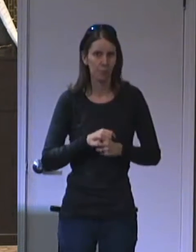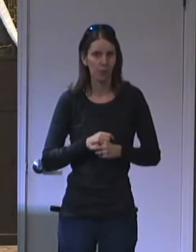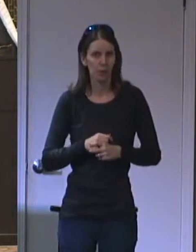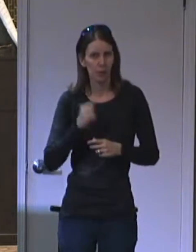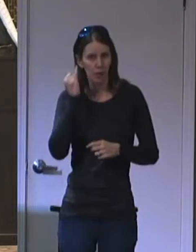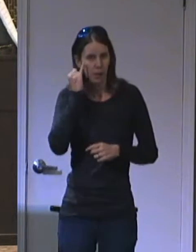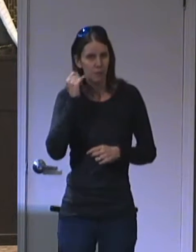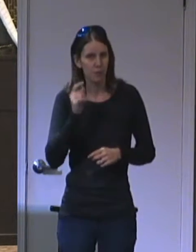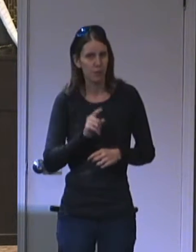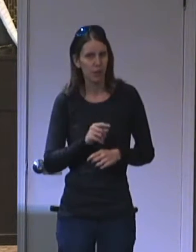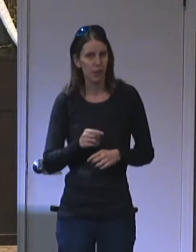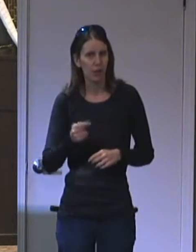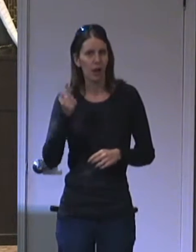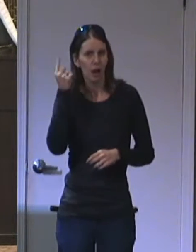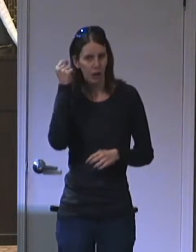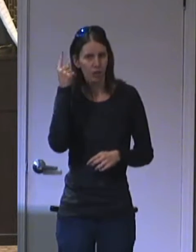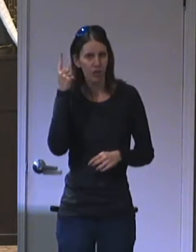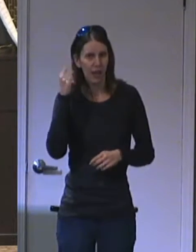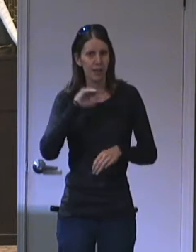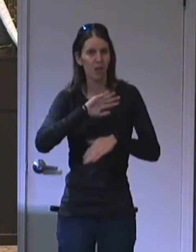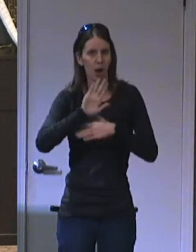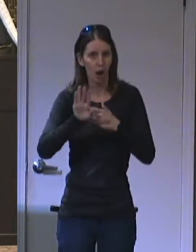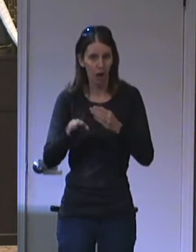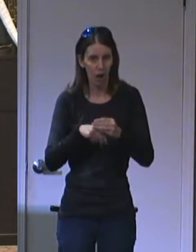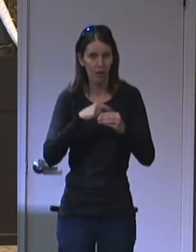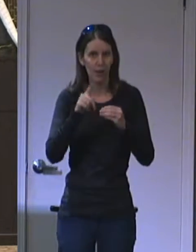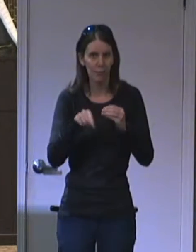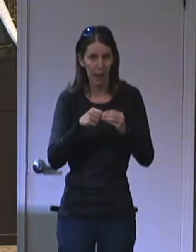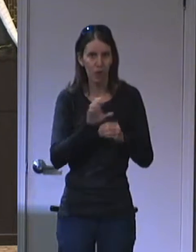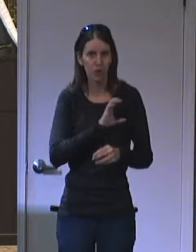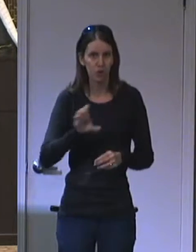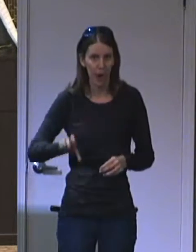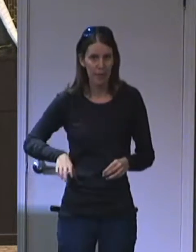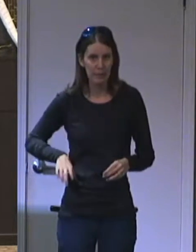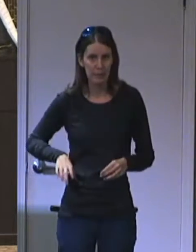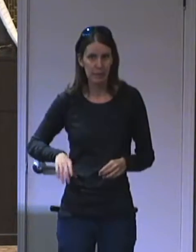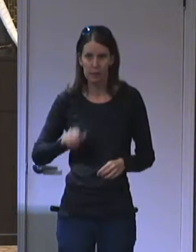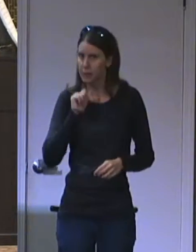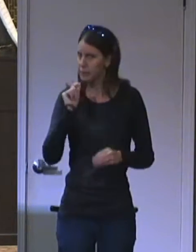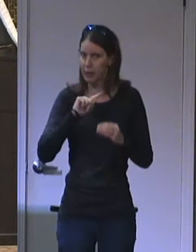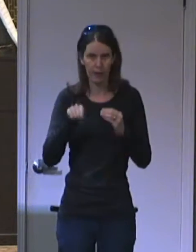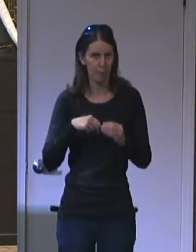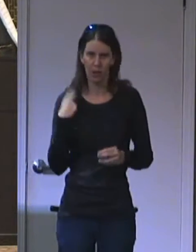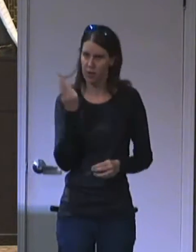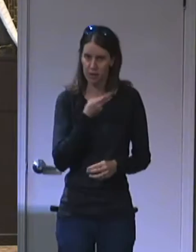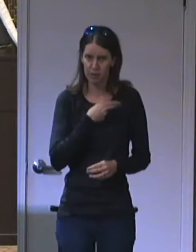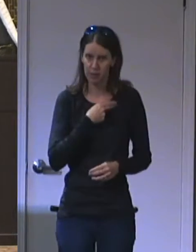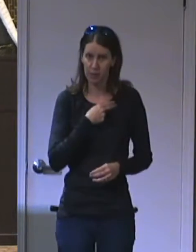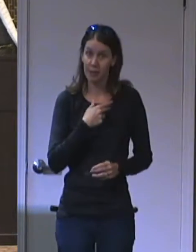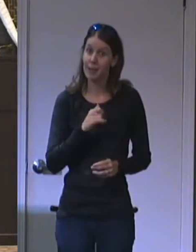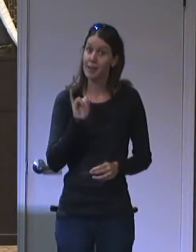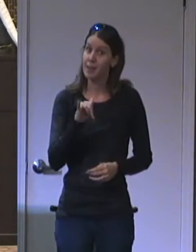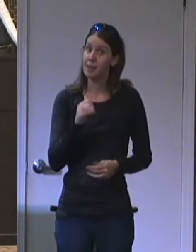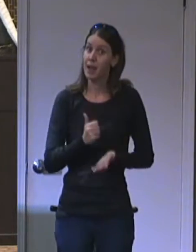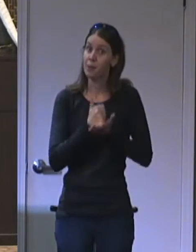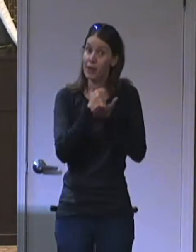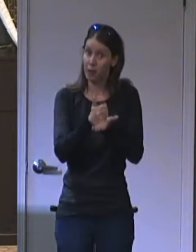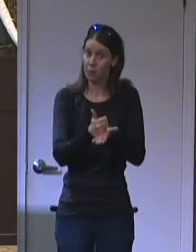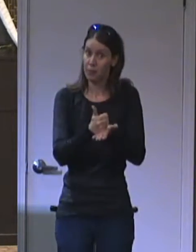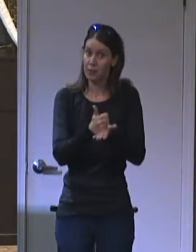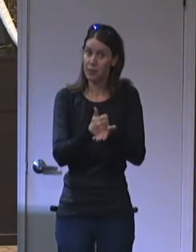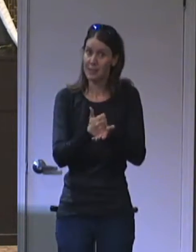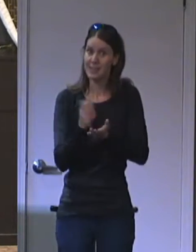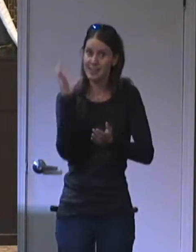But if we can come to understand that it's all about Christ and not about us, it's not about what we have, it will help us